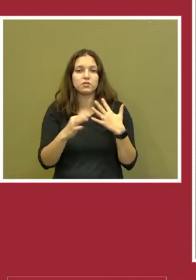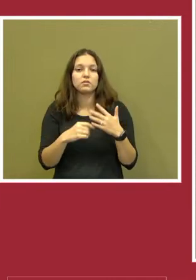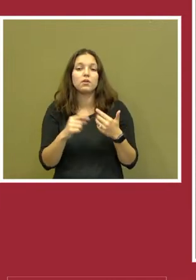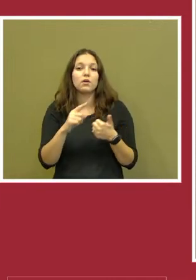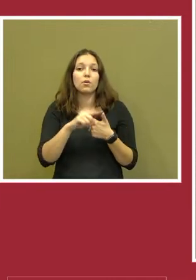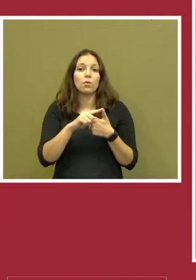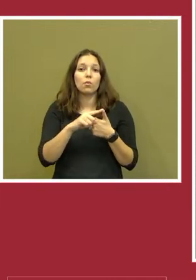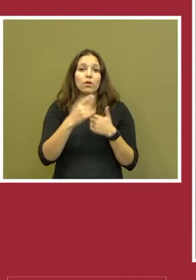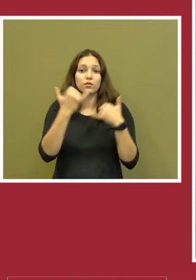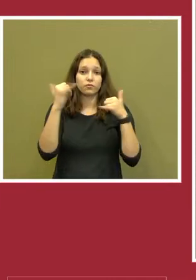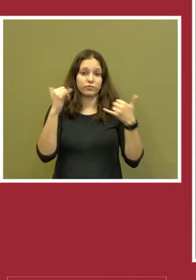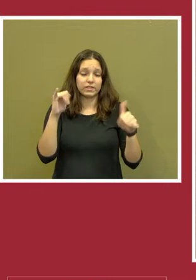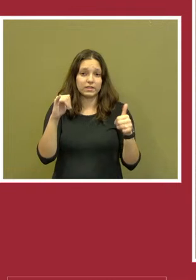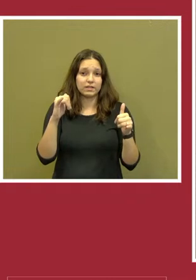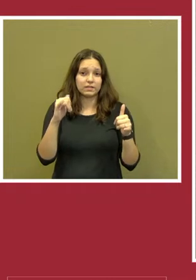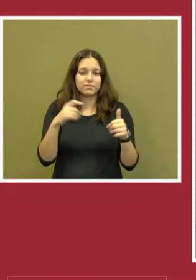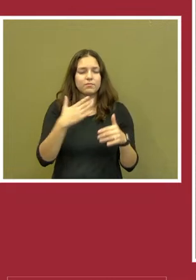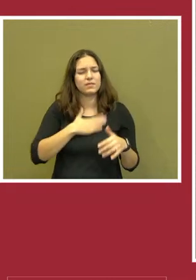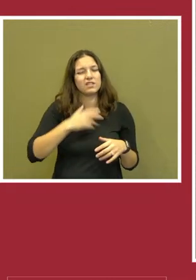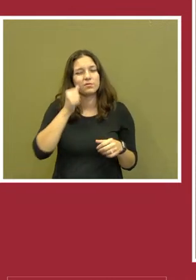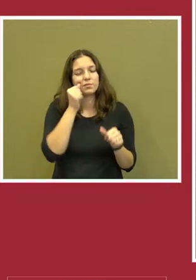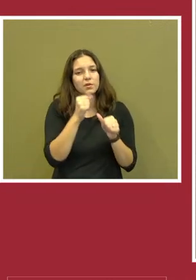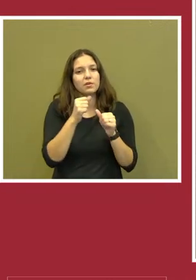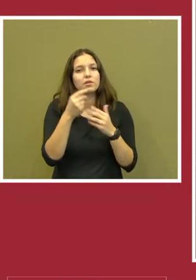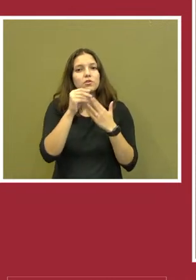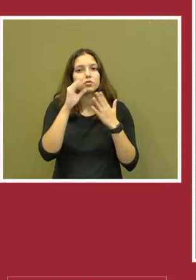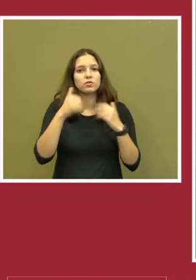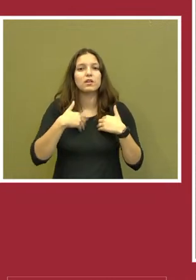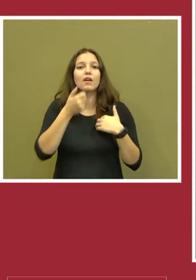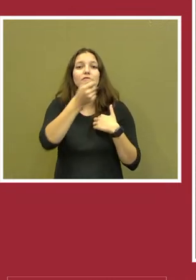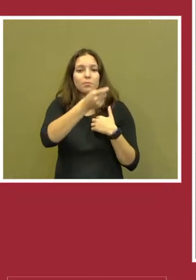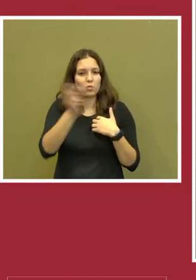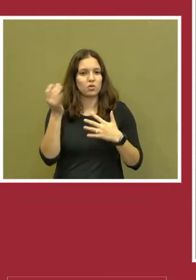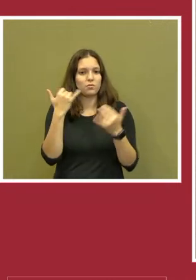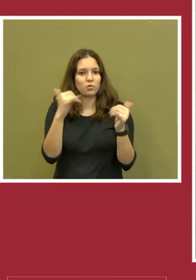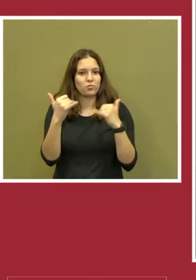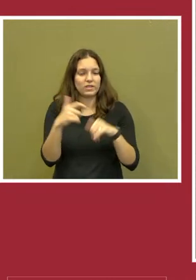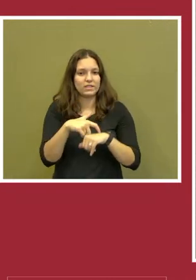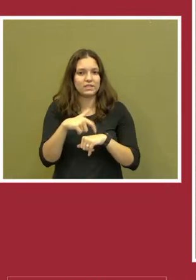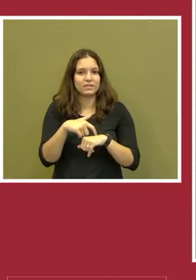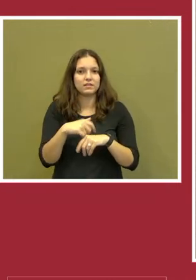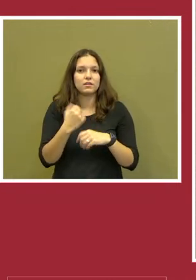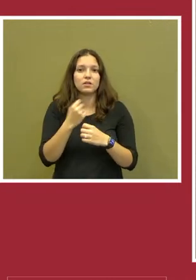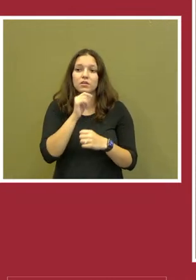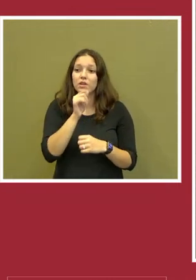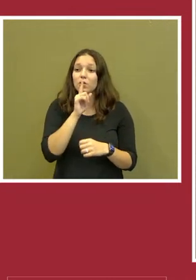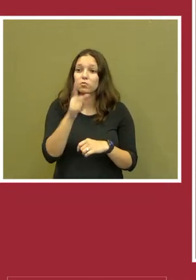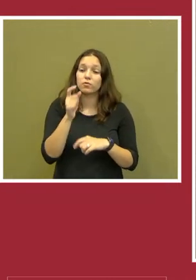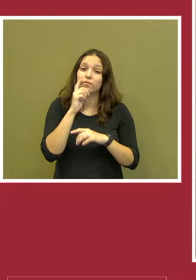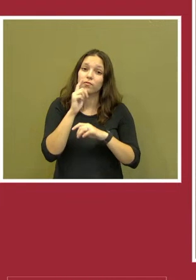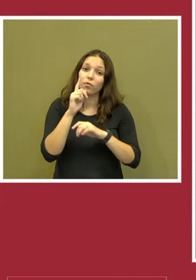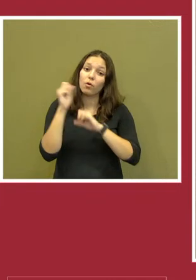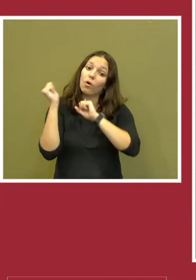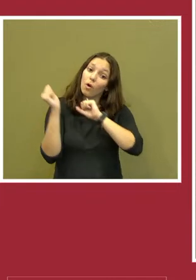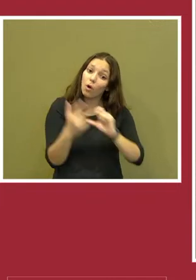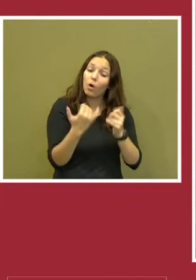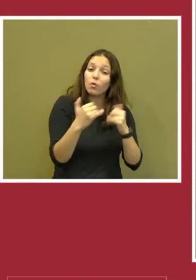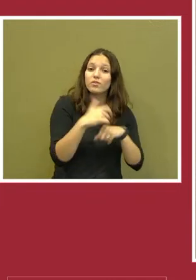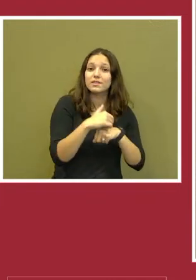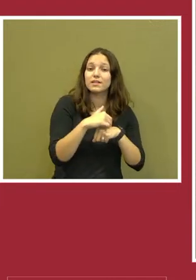one of the recesses, and please remember that students have multiple recesses, so this would not be true for all recesses, but one